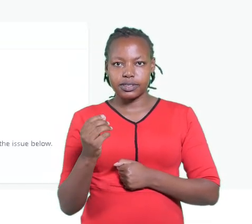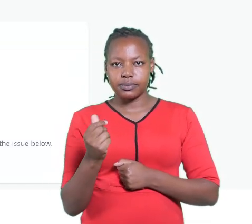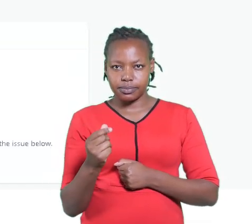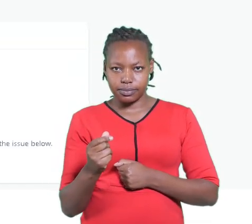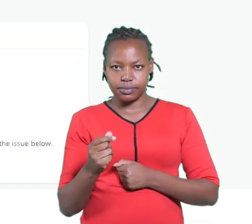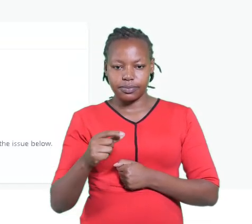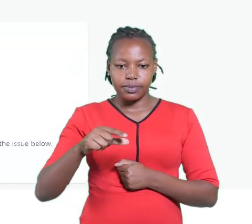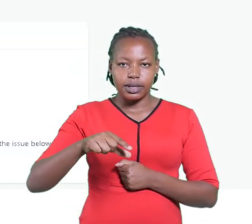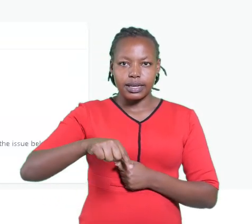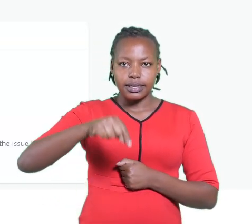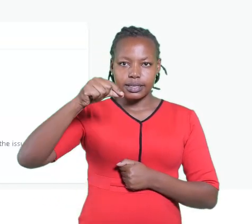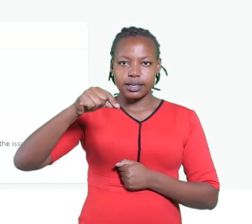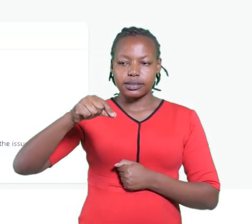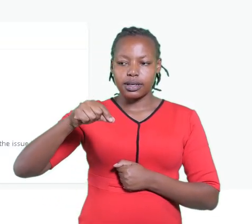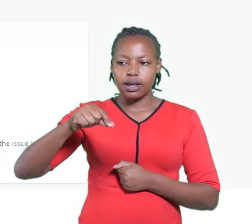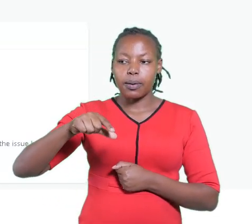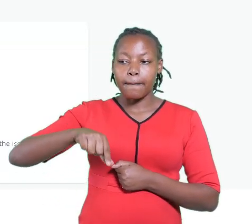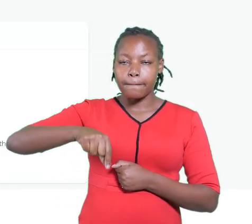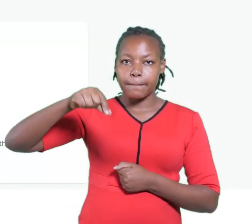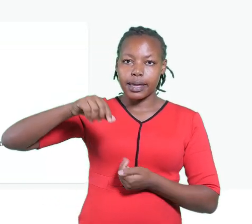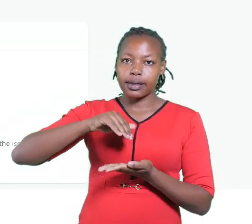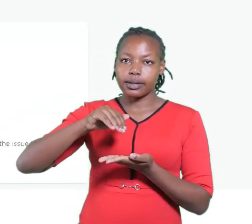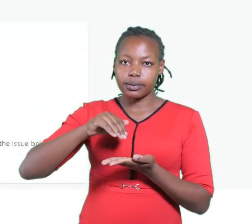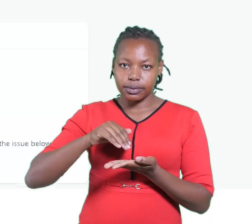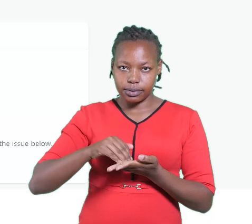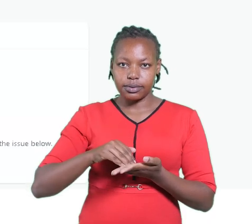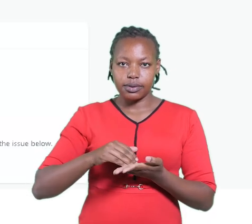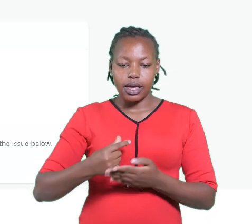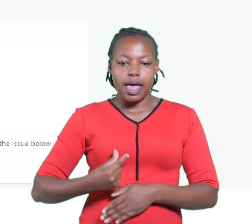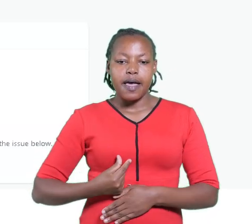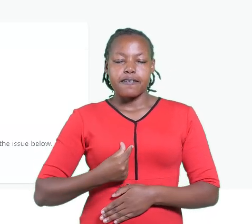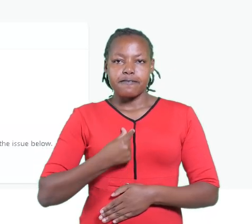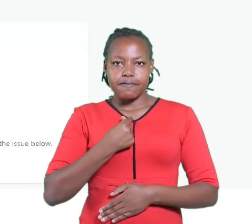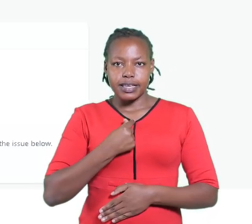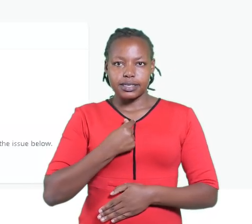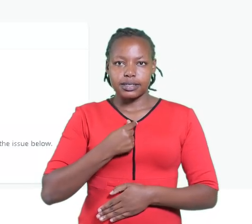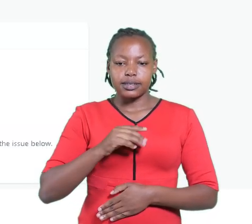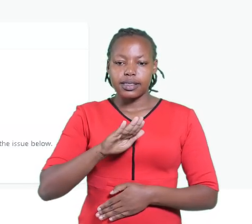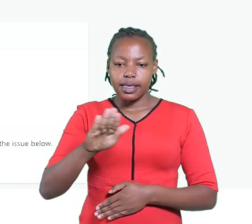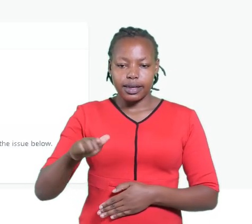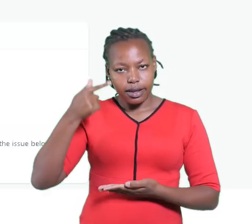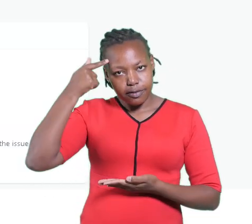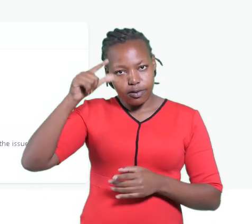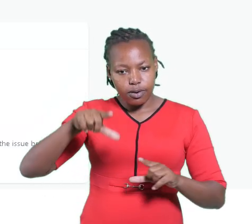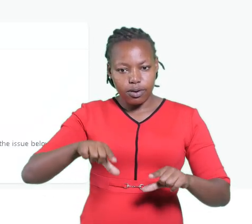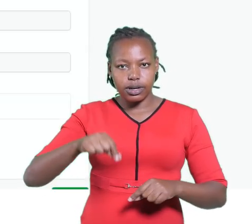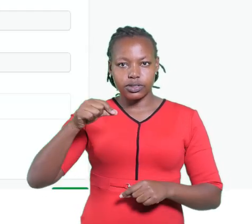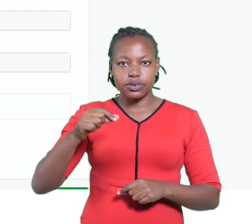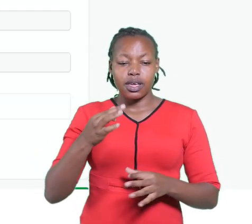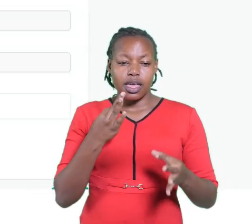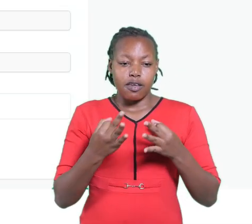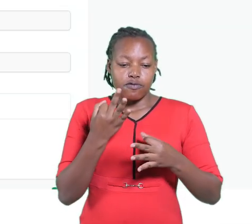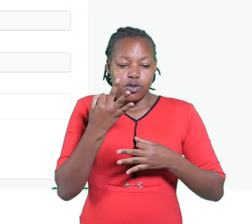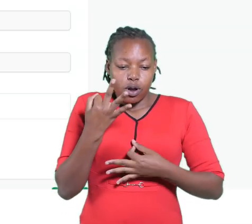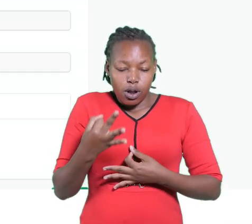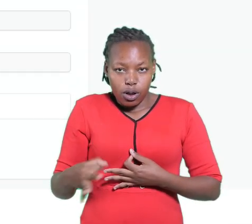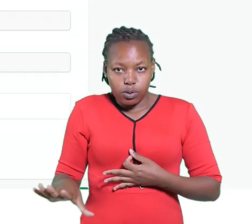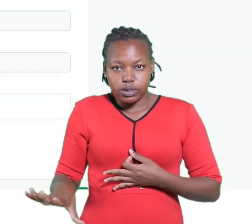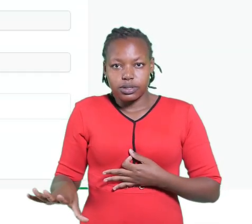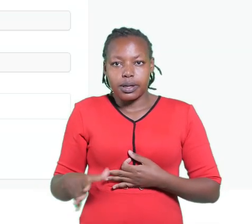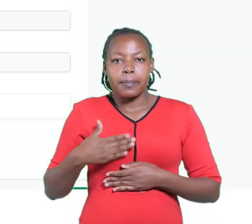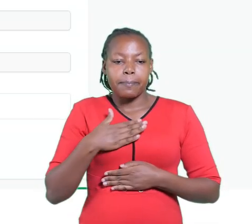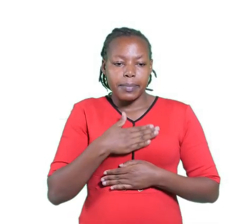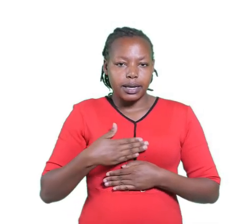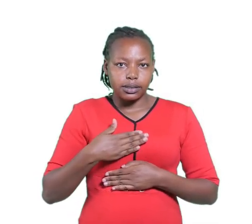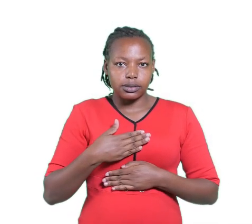a collection point, then visit the selected point for collection. In case of a lost badge, you will first require